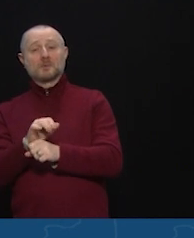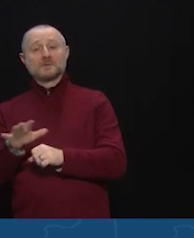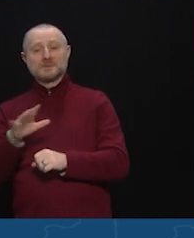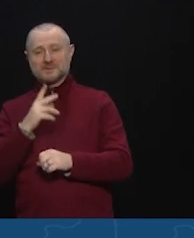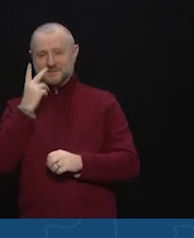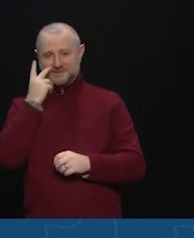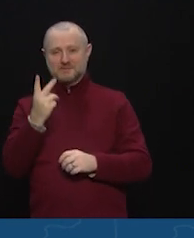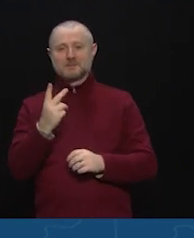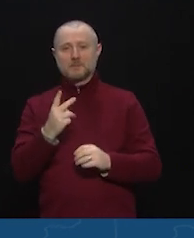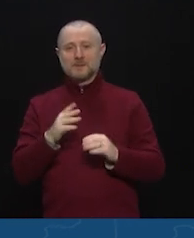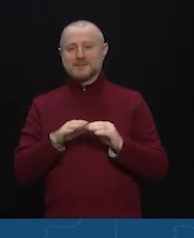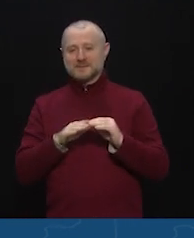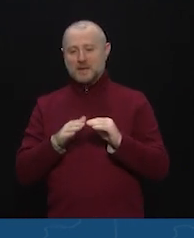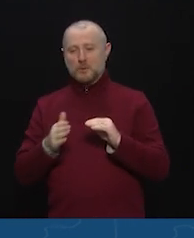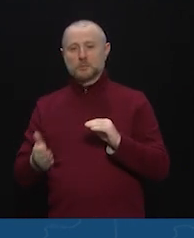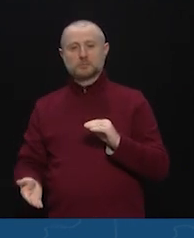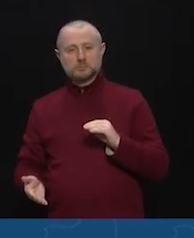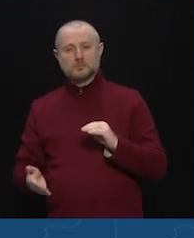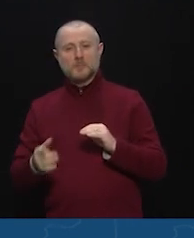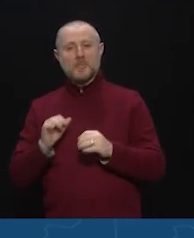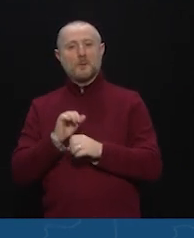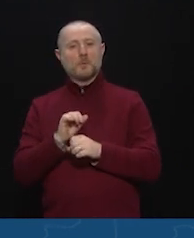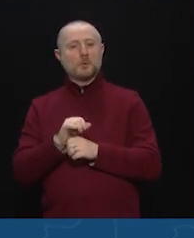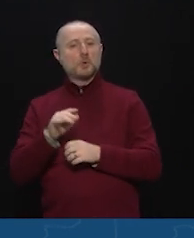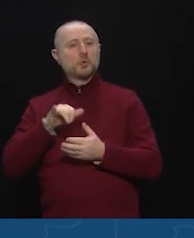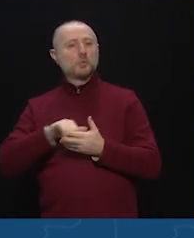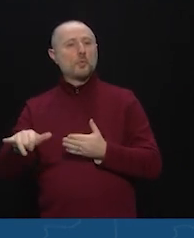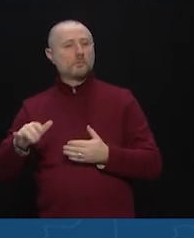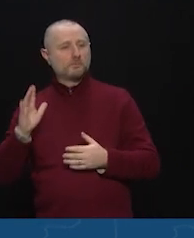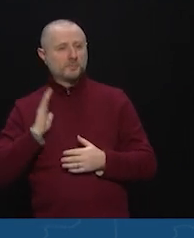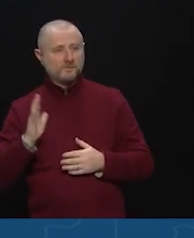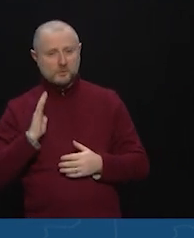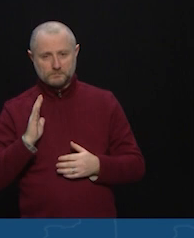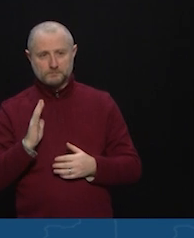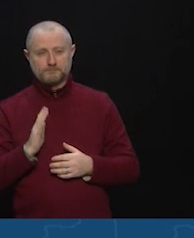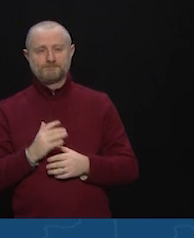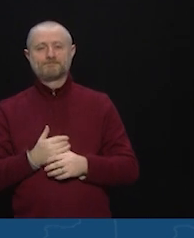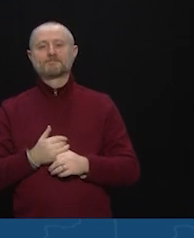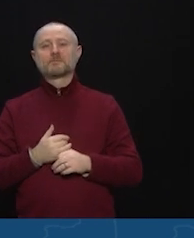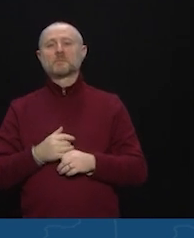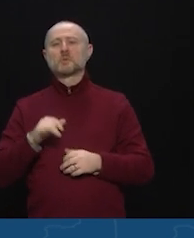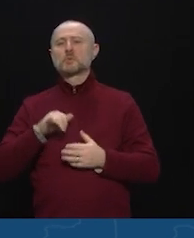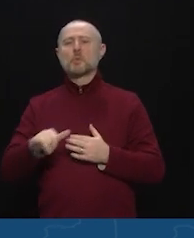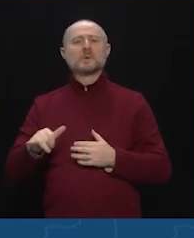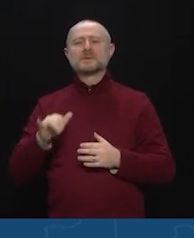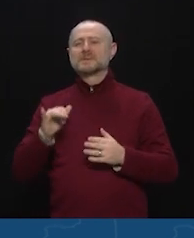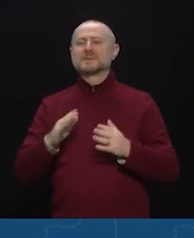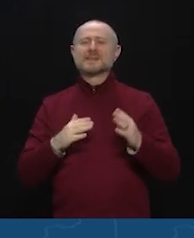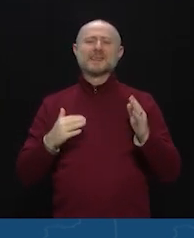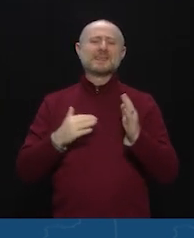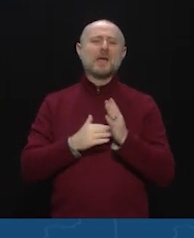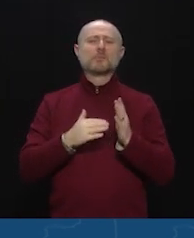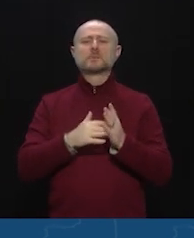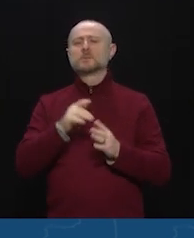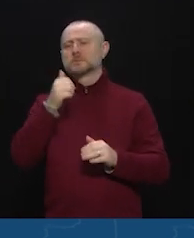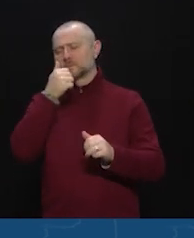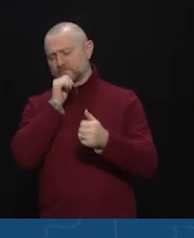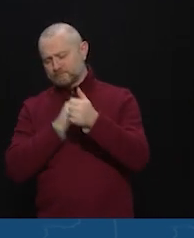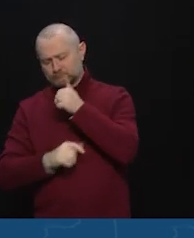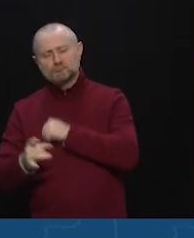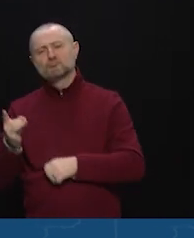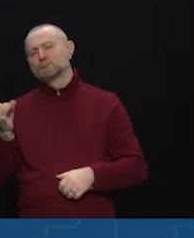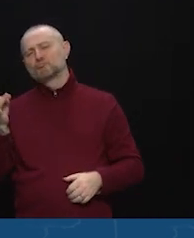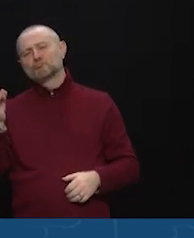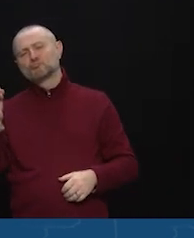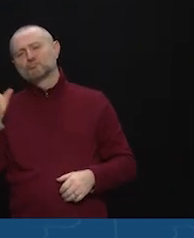in employment in New York State. New York State suffered more than the rest of the country, largely